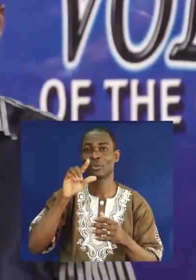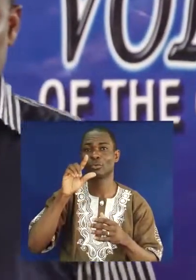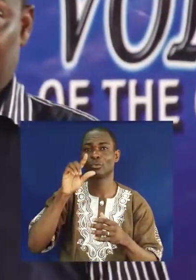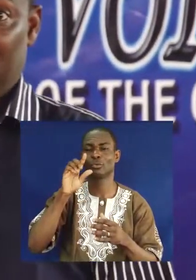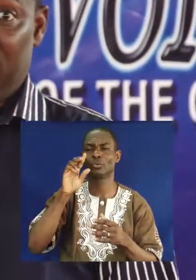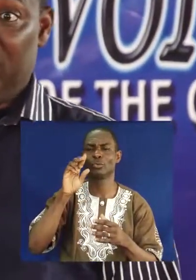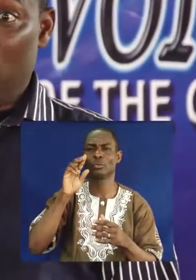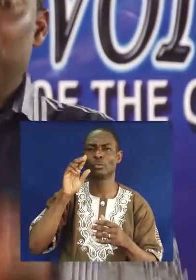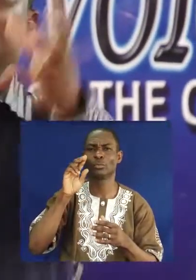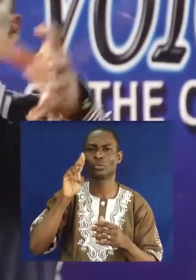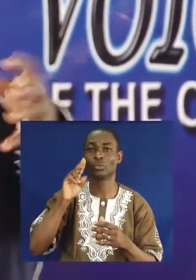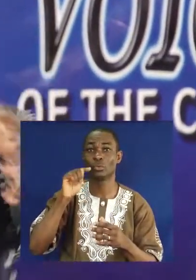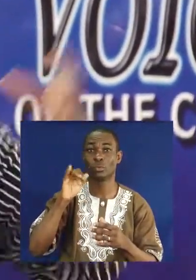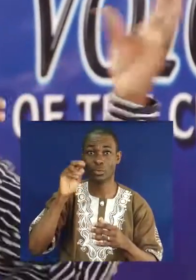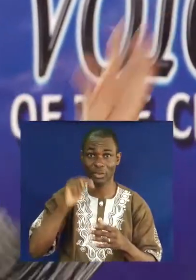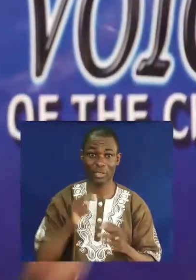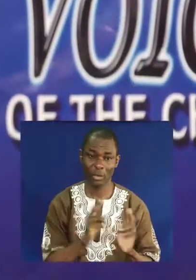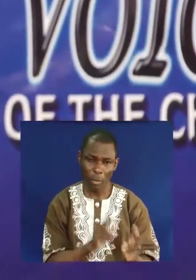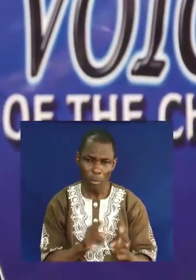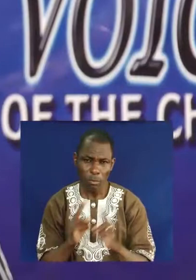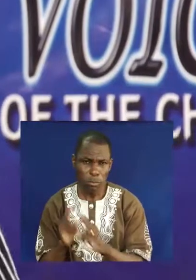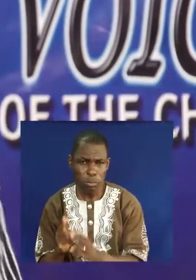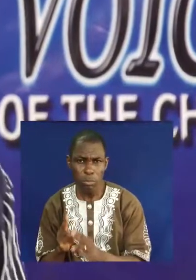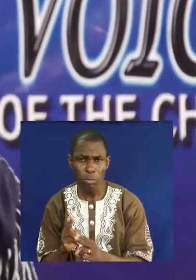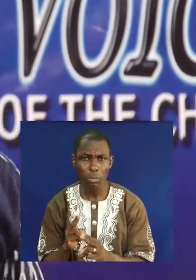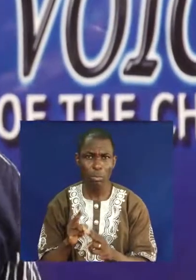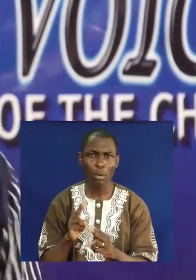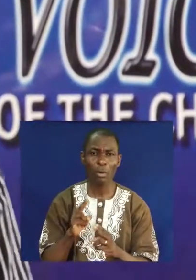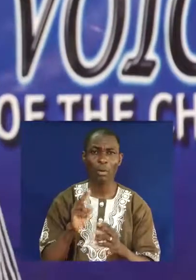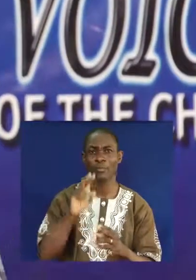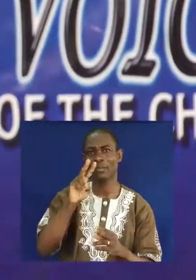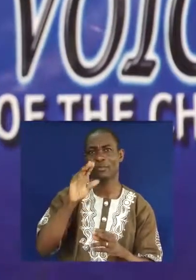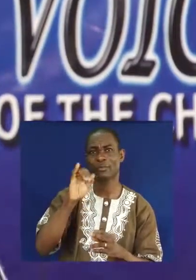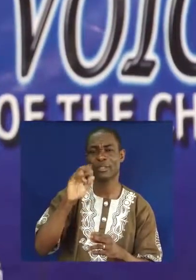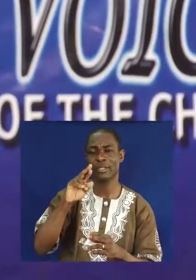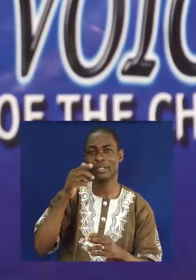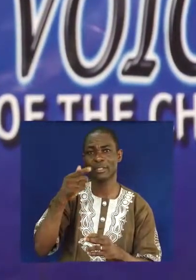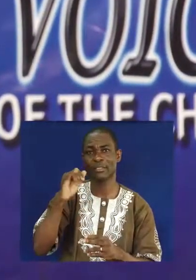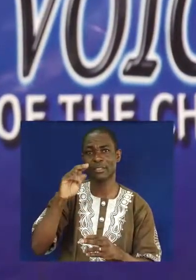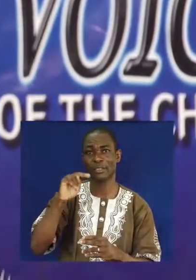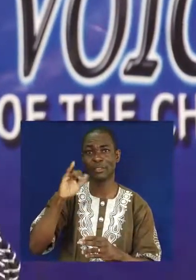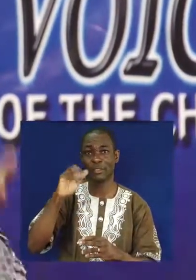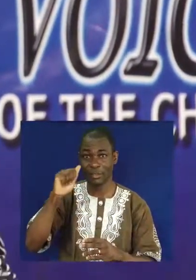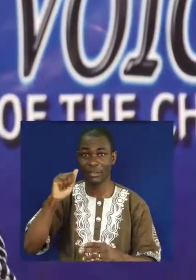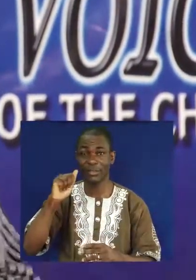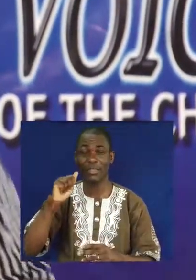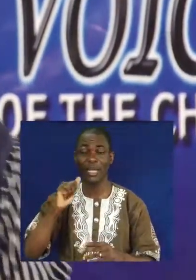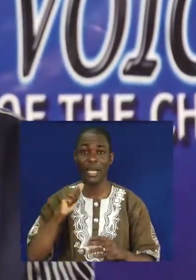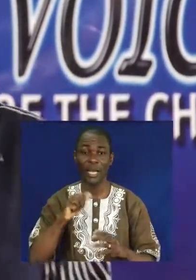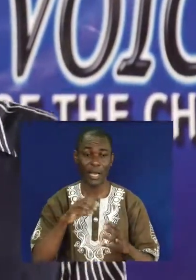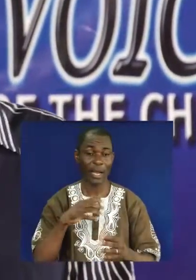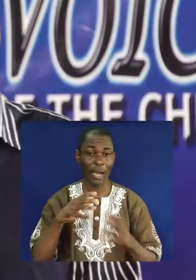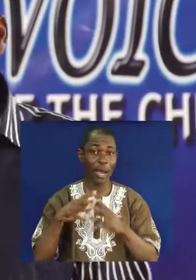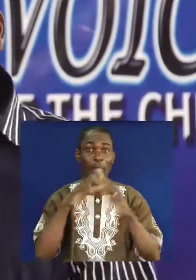America no obi anya ya anko beko no akwa kwetena ho na so obi anya ni yi a anka wo ko do so beko ho adan ye before the